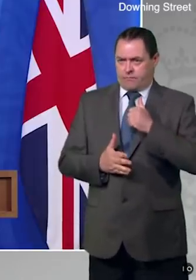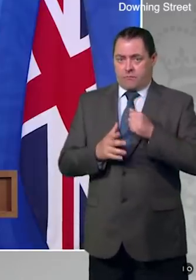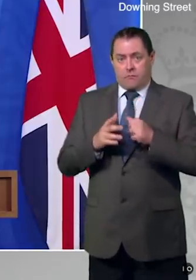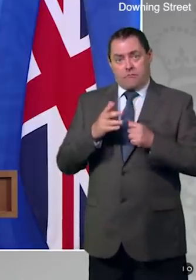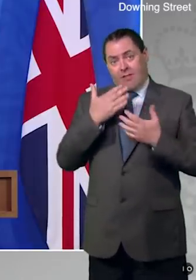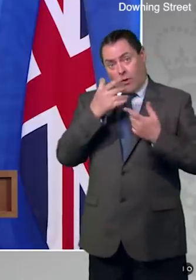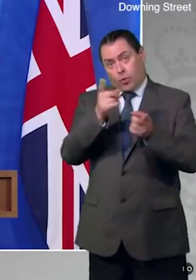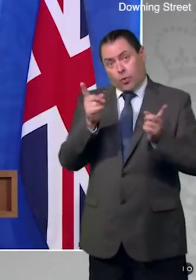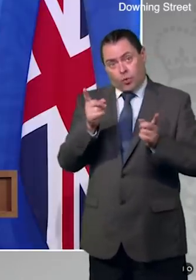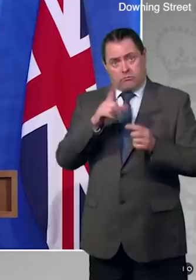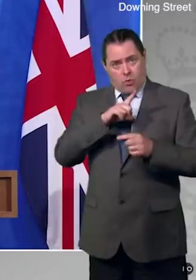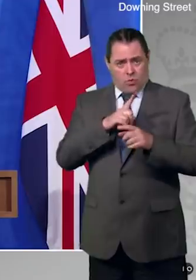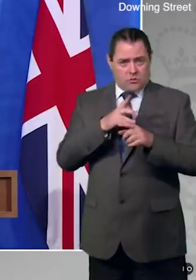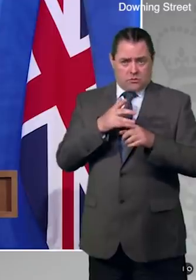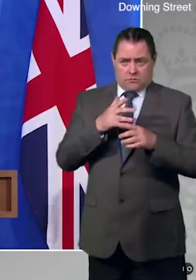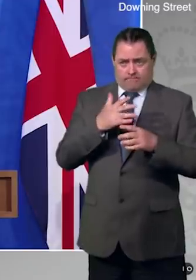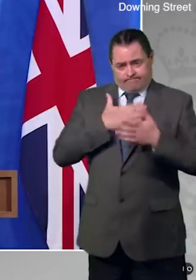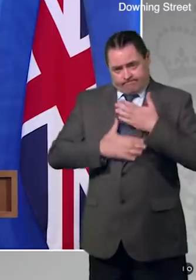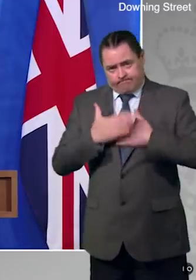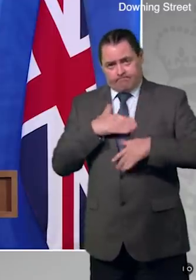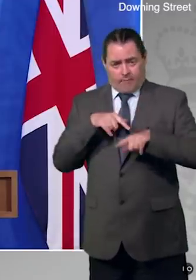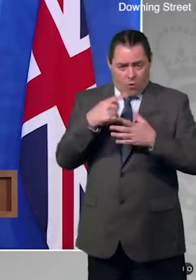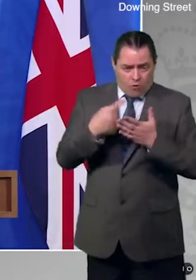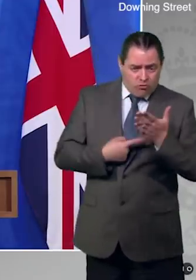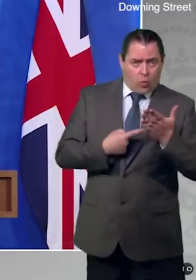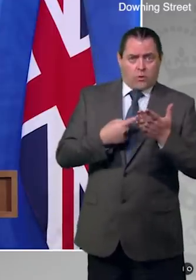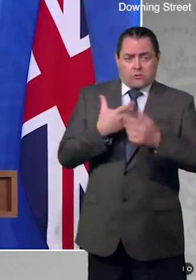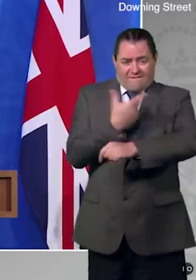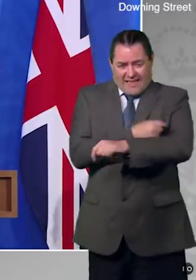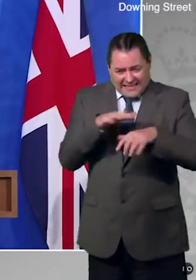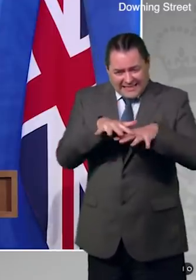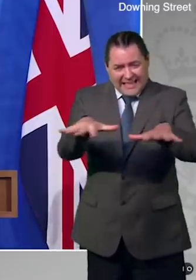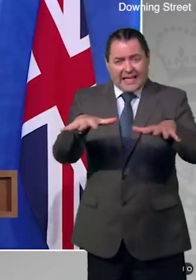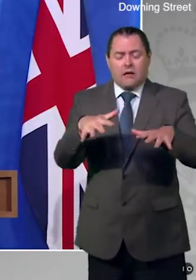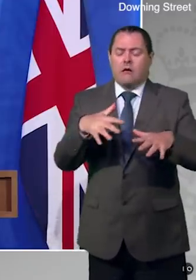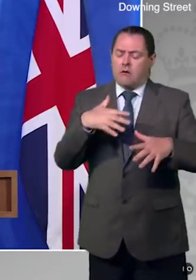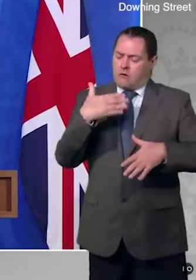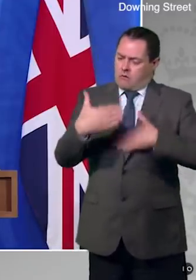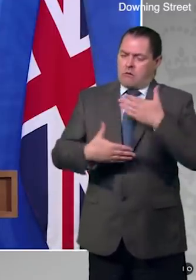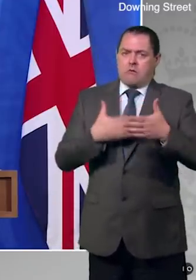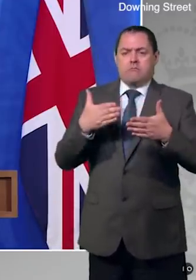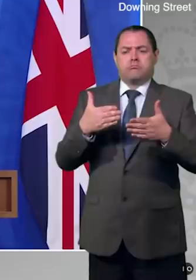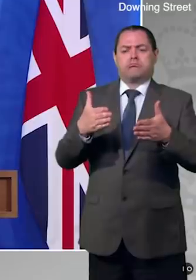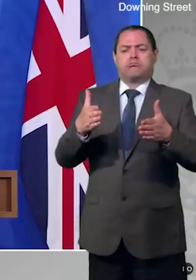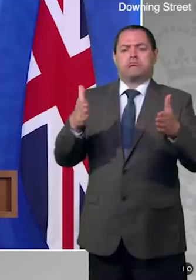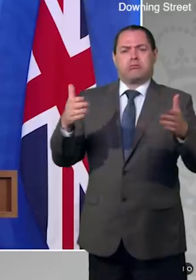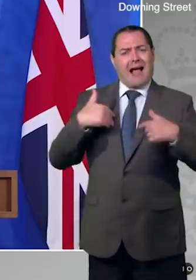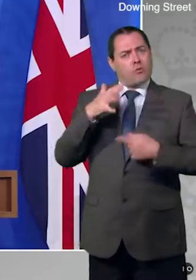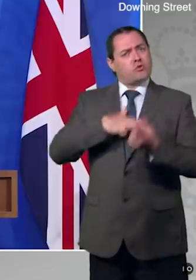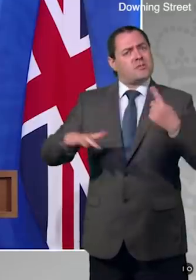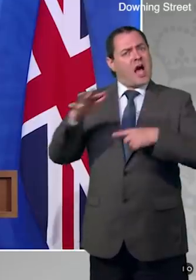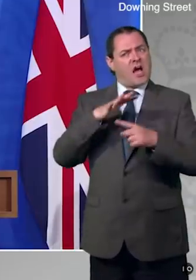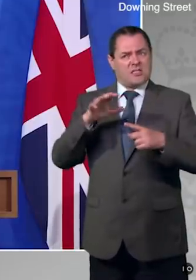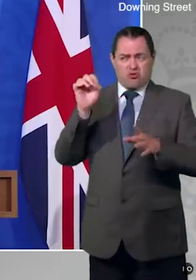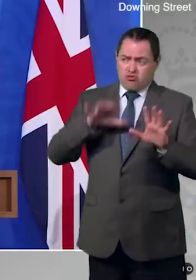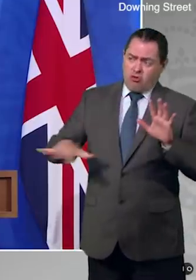spectacular vaccine rollout, we now have one of the most open economies and societies in Europe.